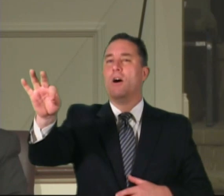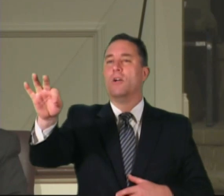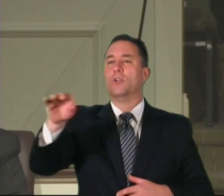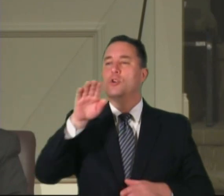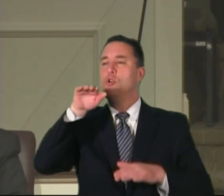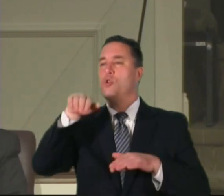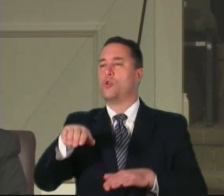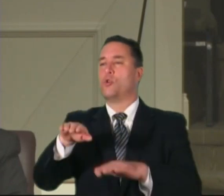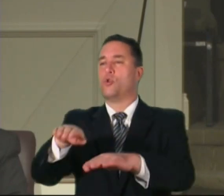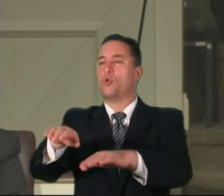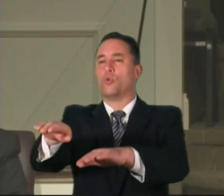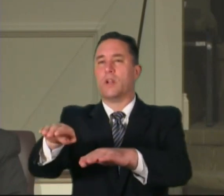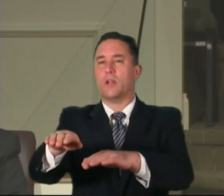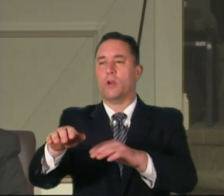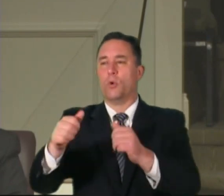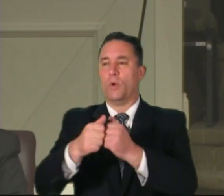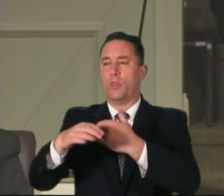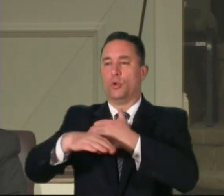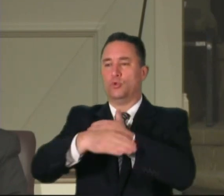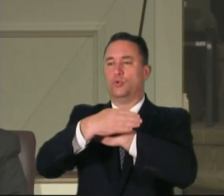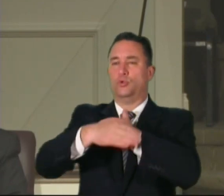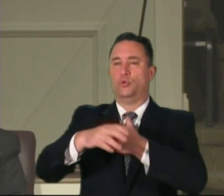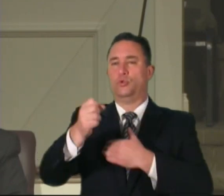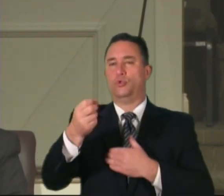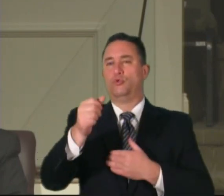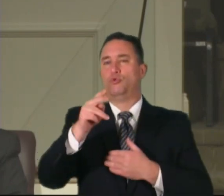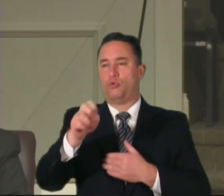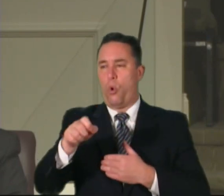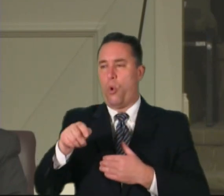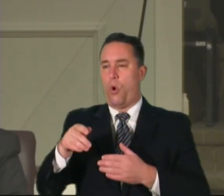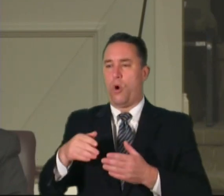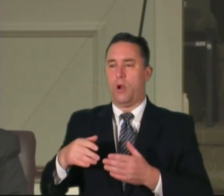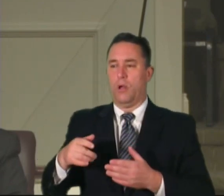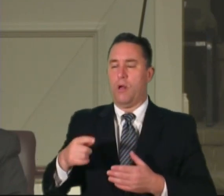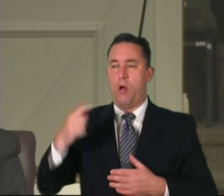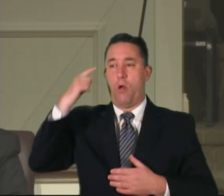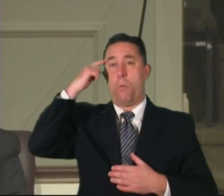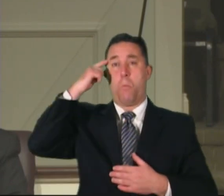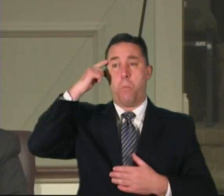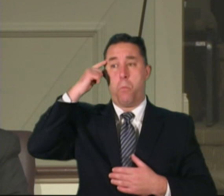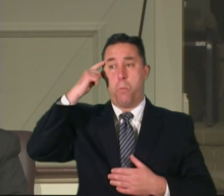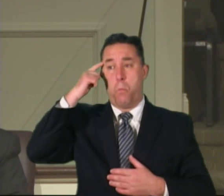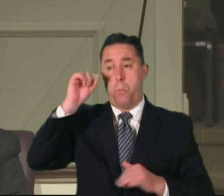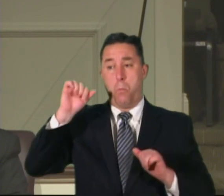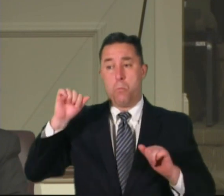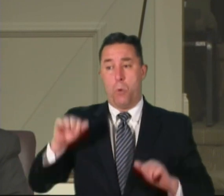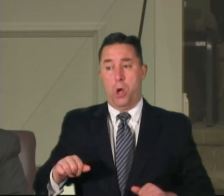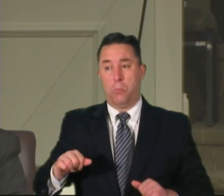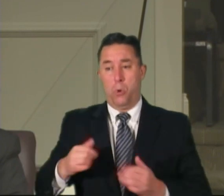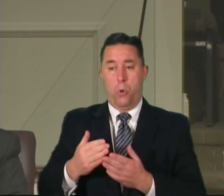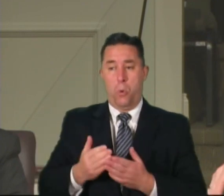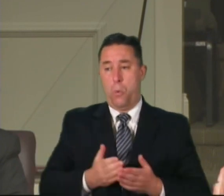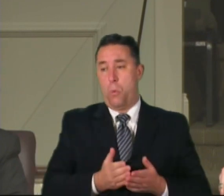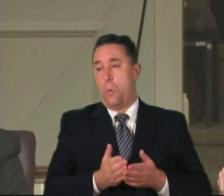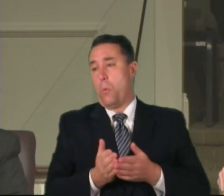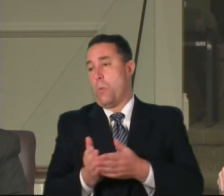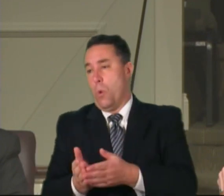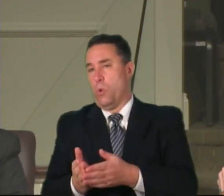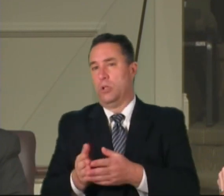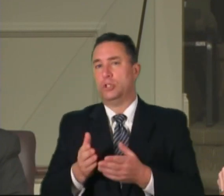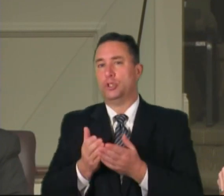creek with a shore, and into which they were minded, if it were possible, to be thrust in the